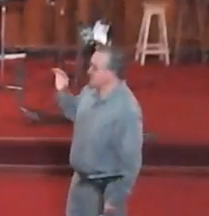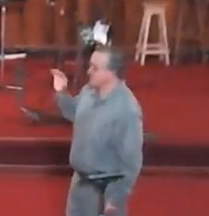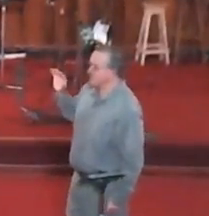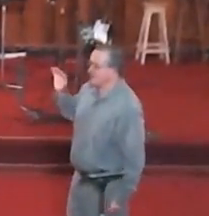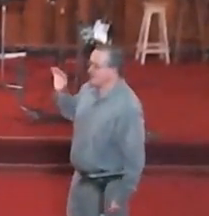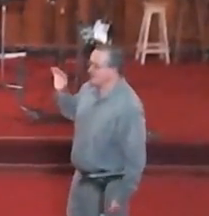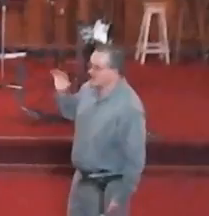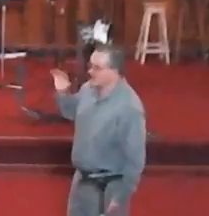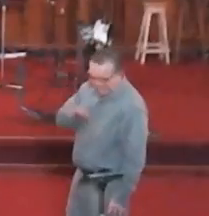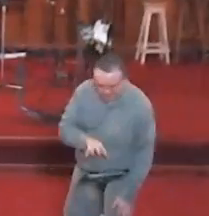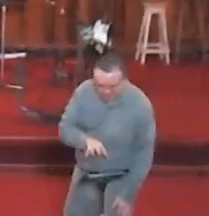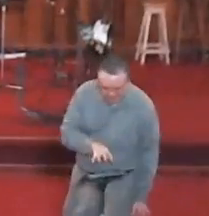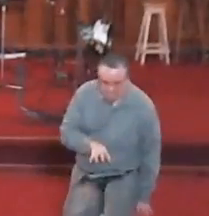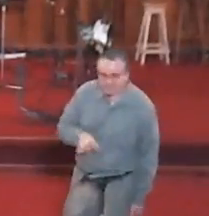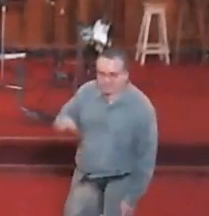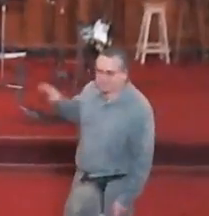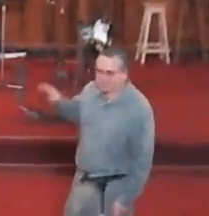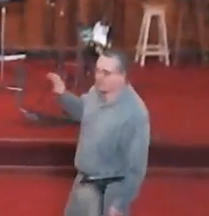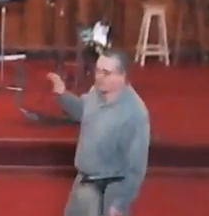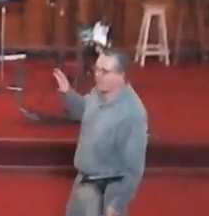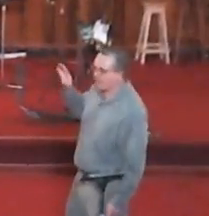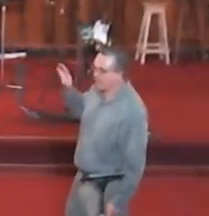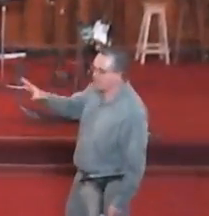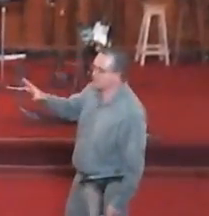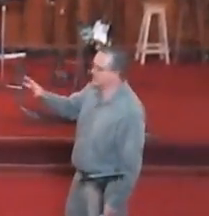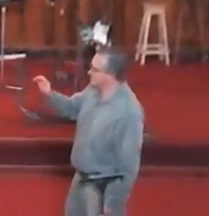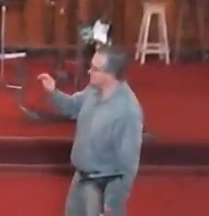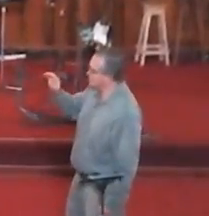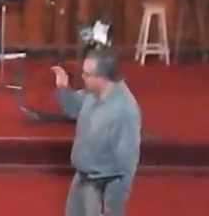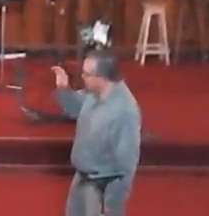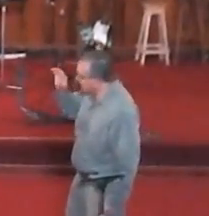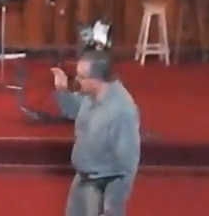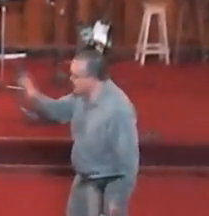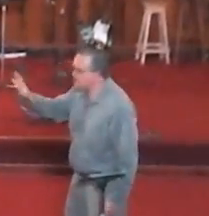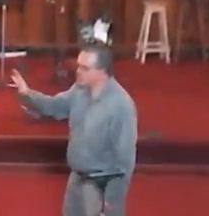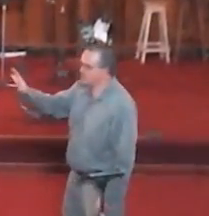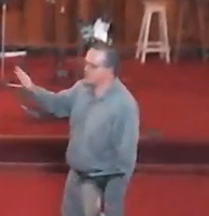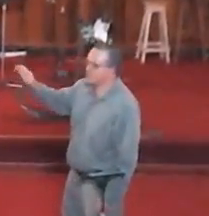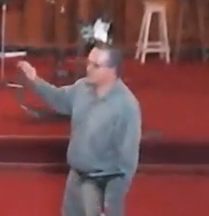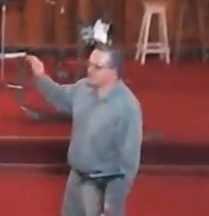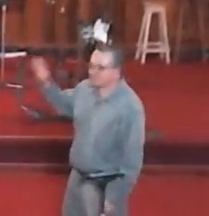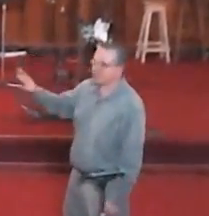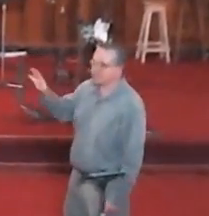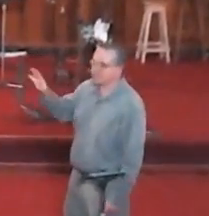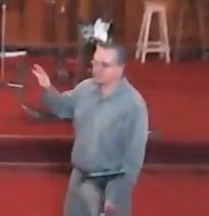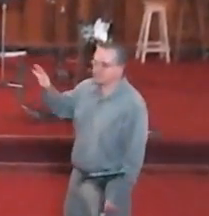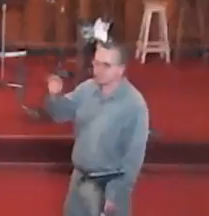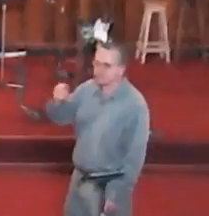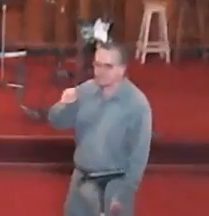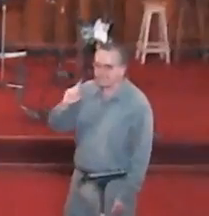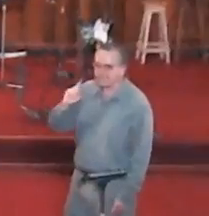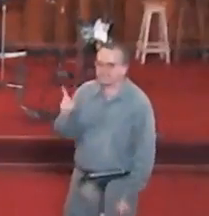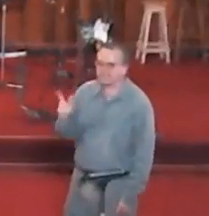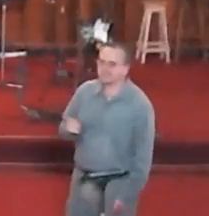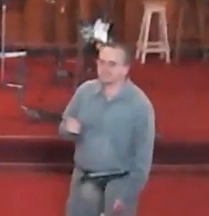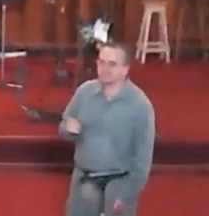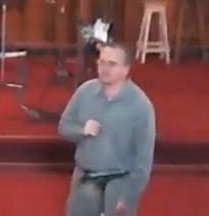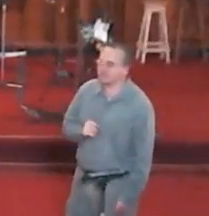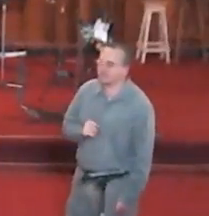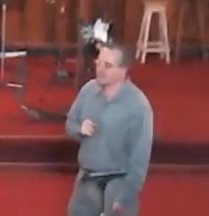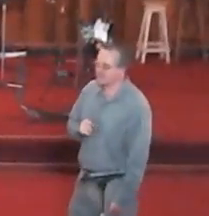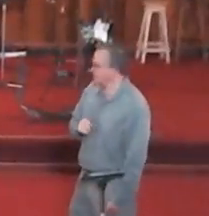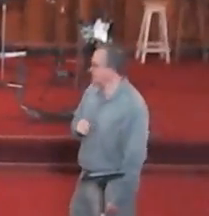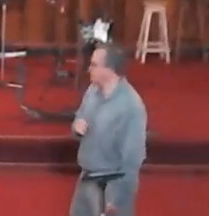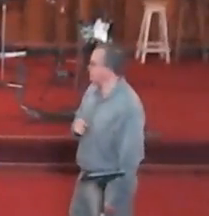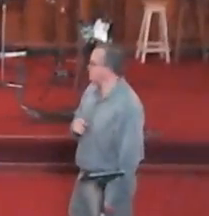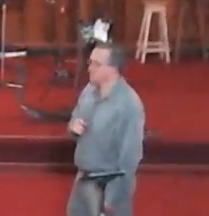voy a leer este versículo a Betty, proclamando sobre ella el deseo de Dios de que ella entregue su lengua